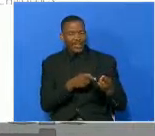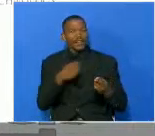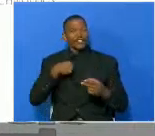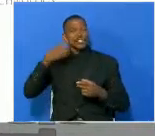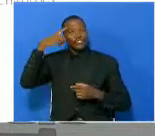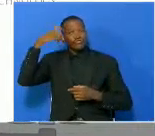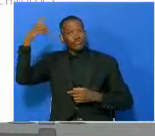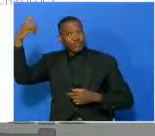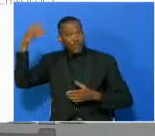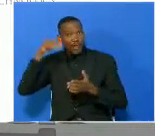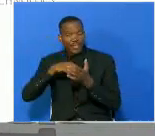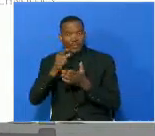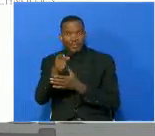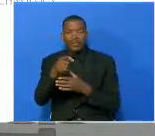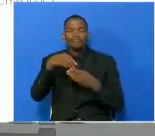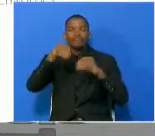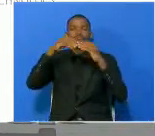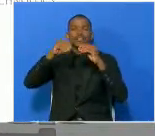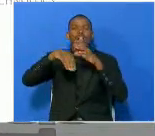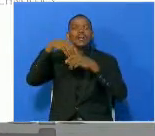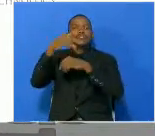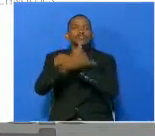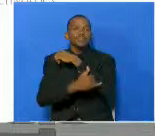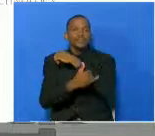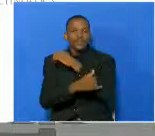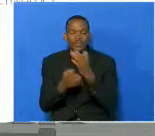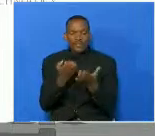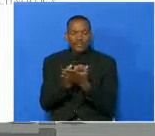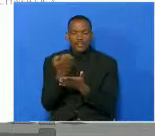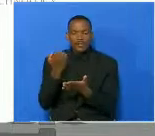have an export-led economy, a